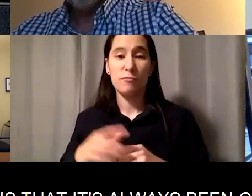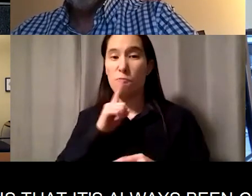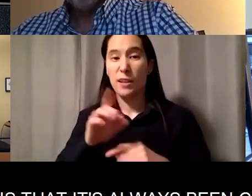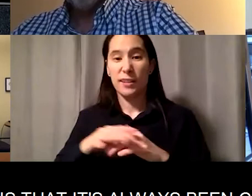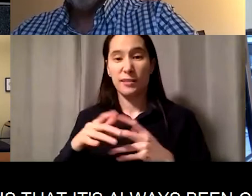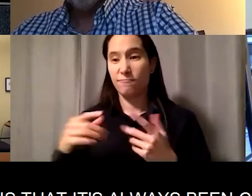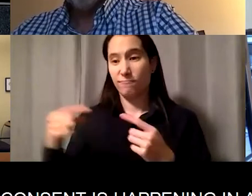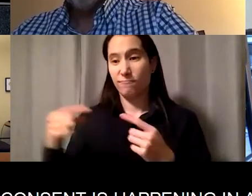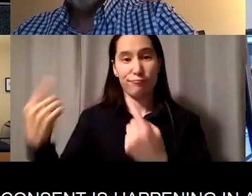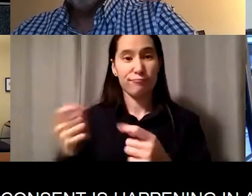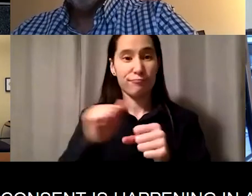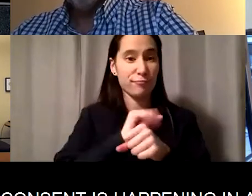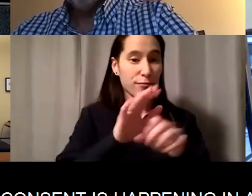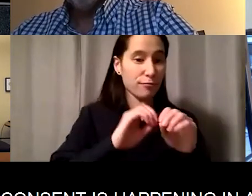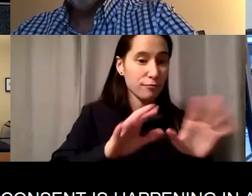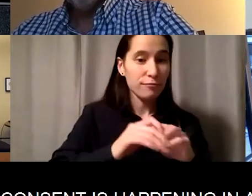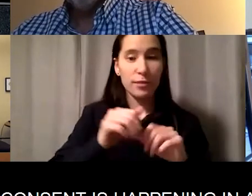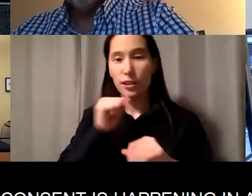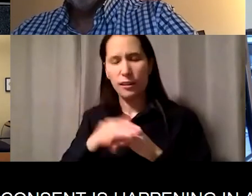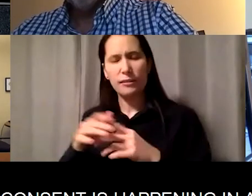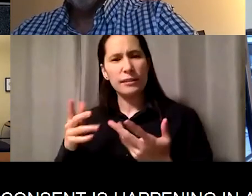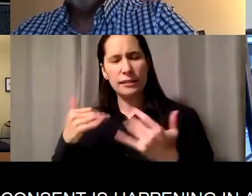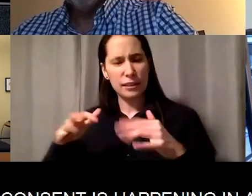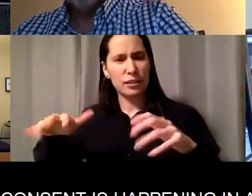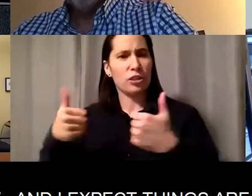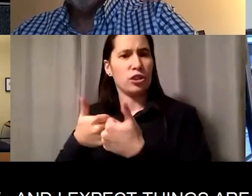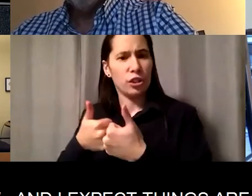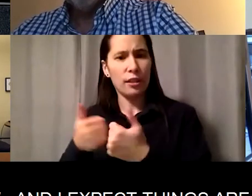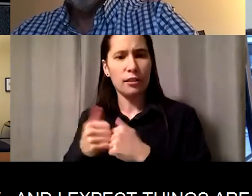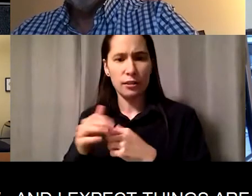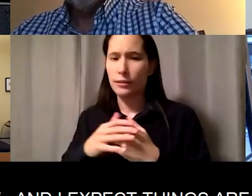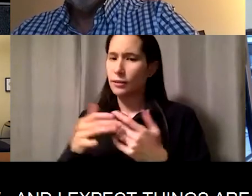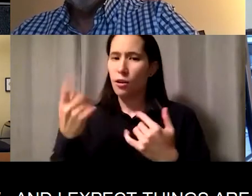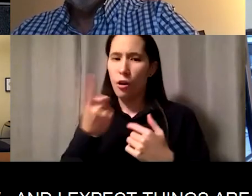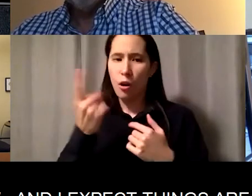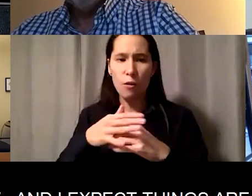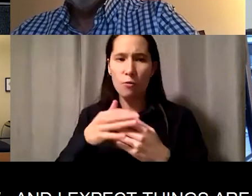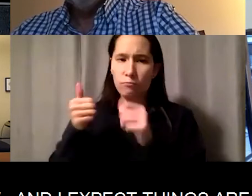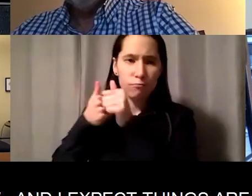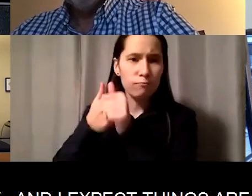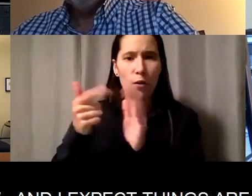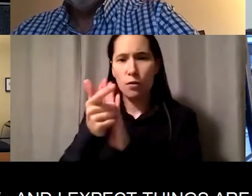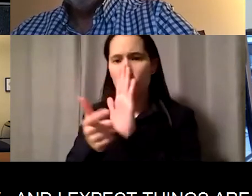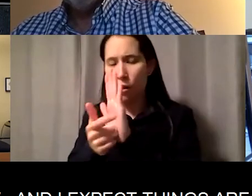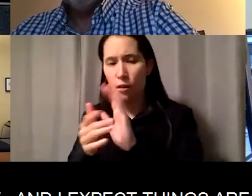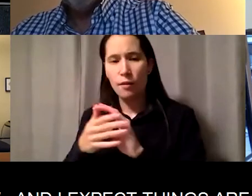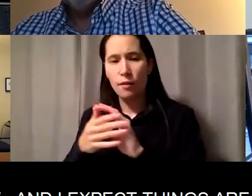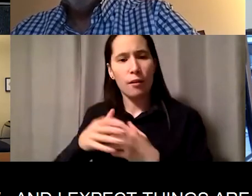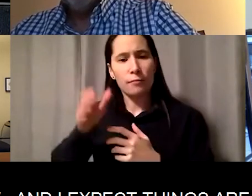to make sure consent is happening in alignment with the law, and I expect things are so much harder